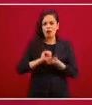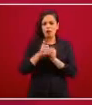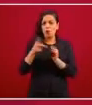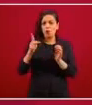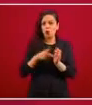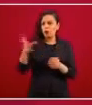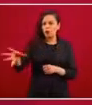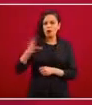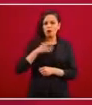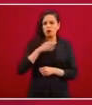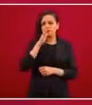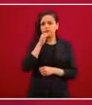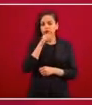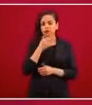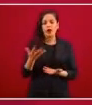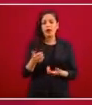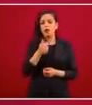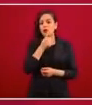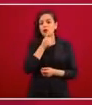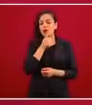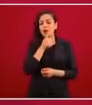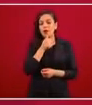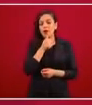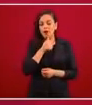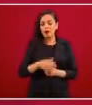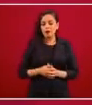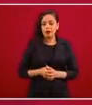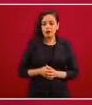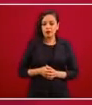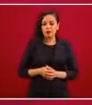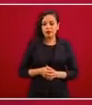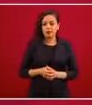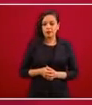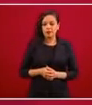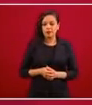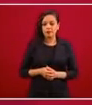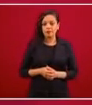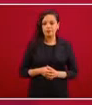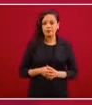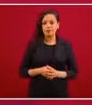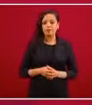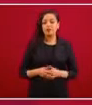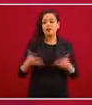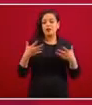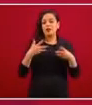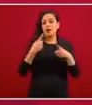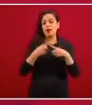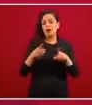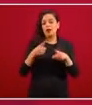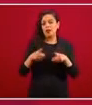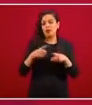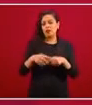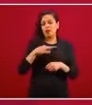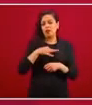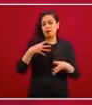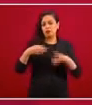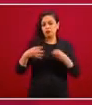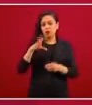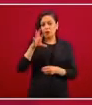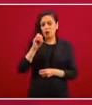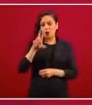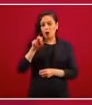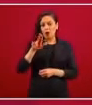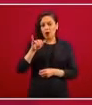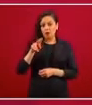will have permanent immunity. By analogy with other viruses, including other